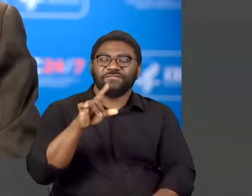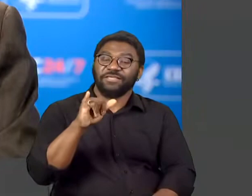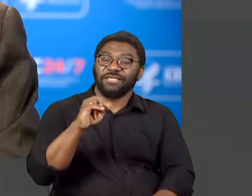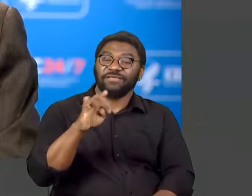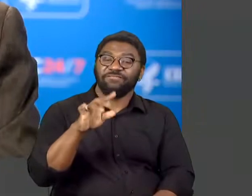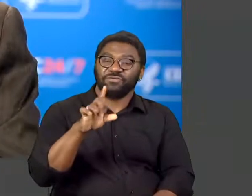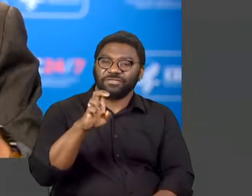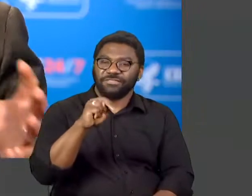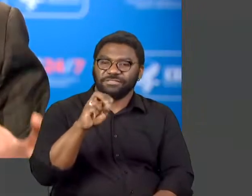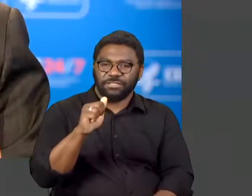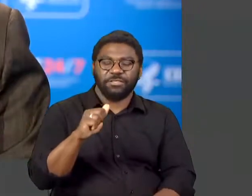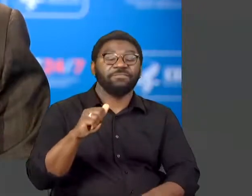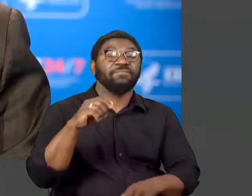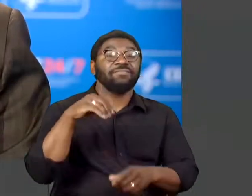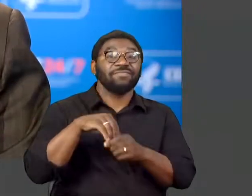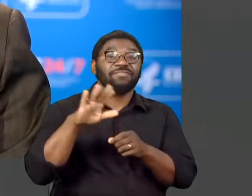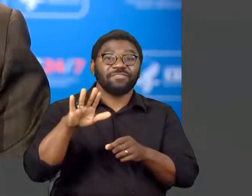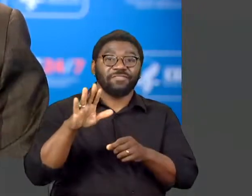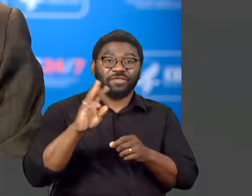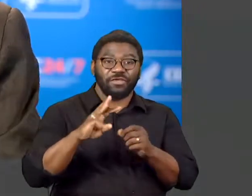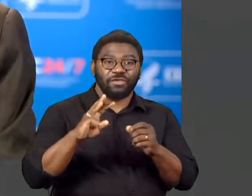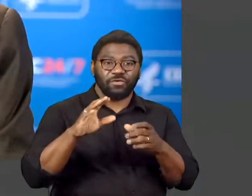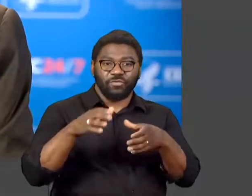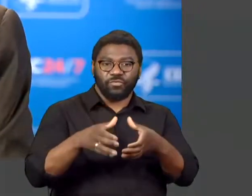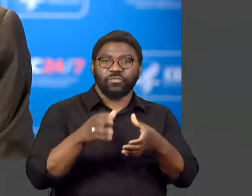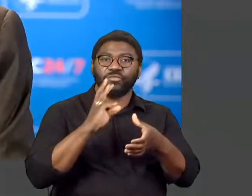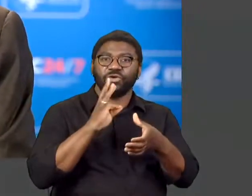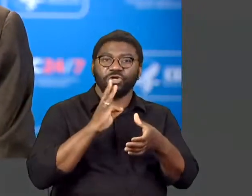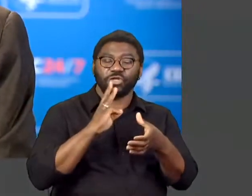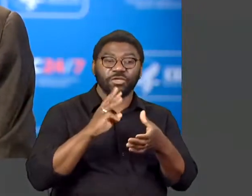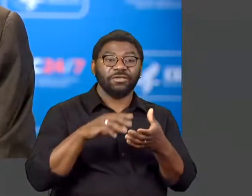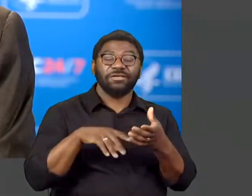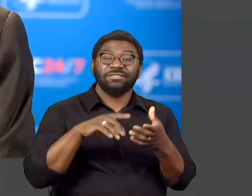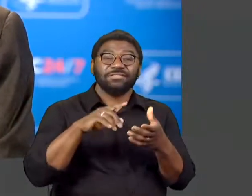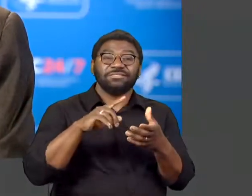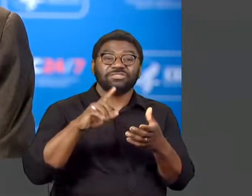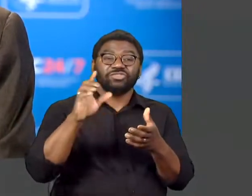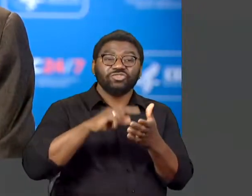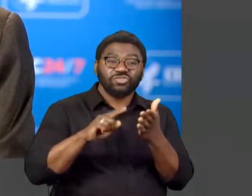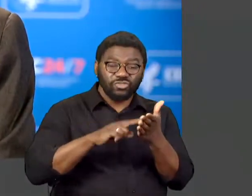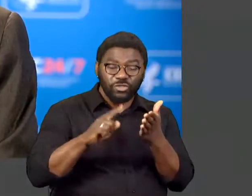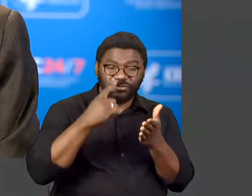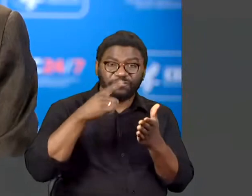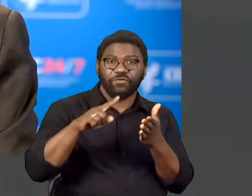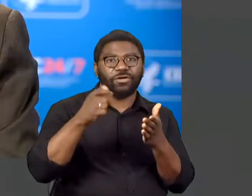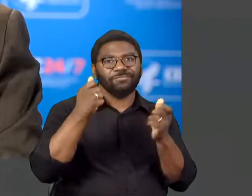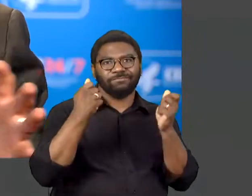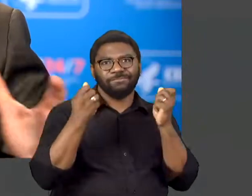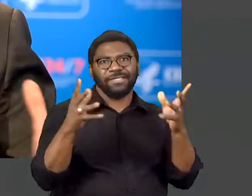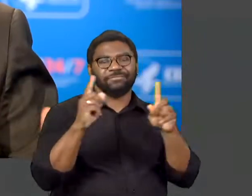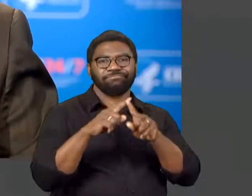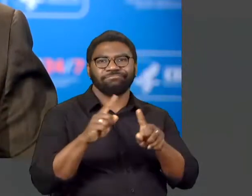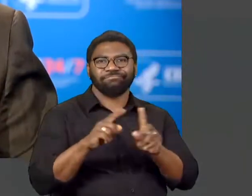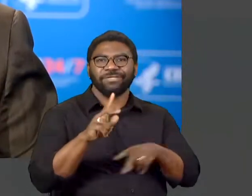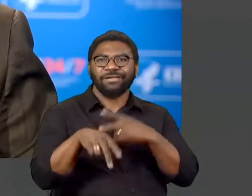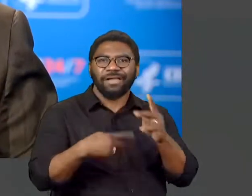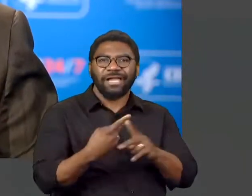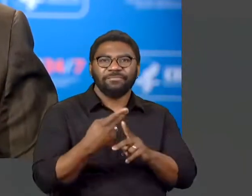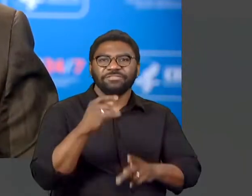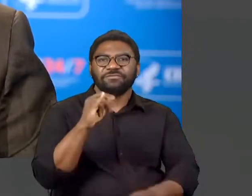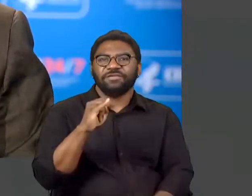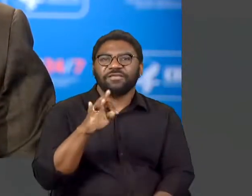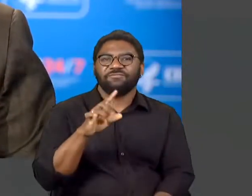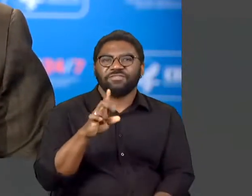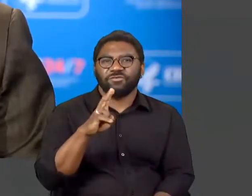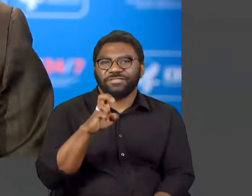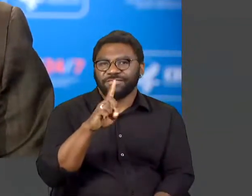is influenza as a family of viruses, not the specific virus that we're talking here, but a broader, bigger